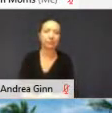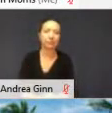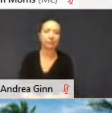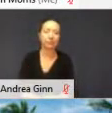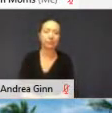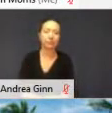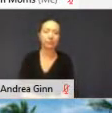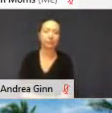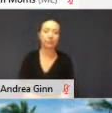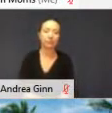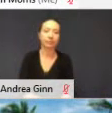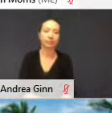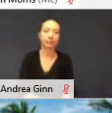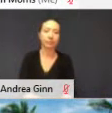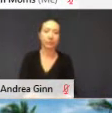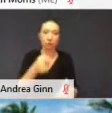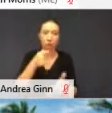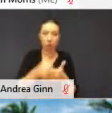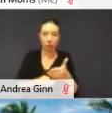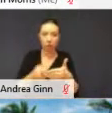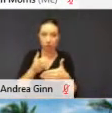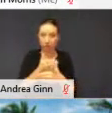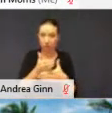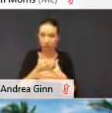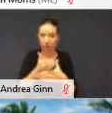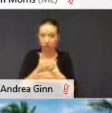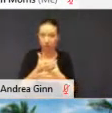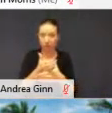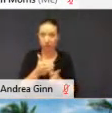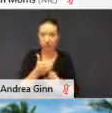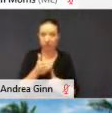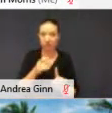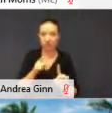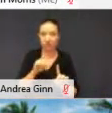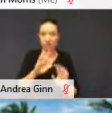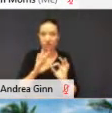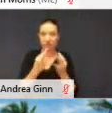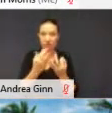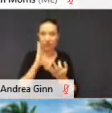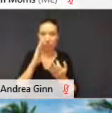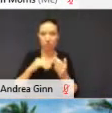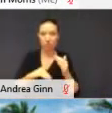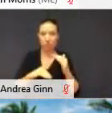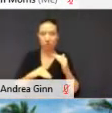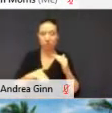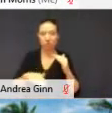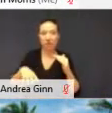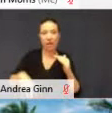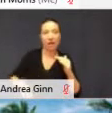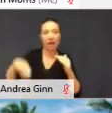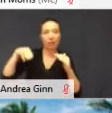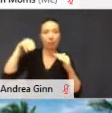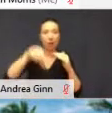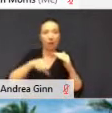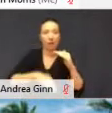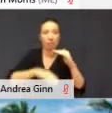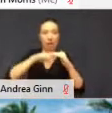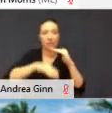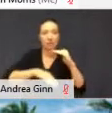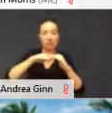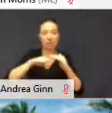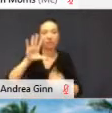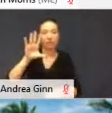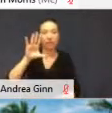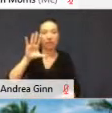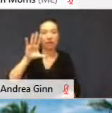In terms of their cost sharing, they would have an out-of-pocket maximum of roughly $5,400 per